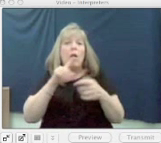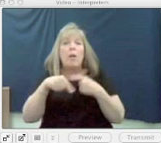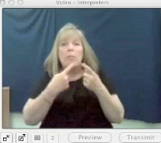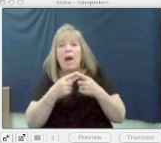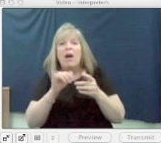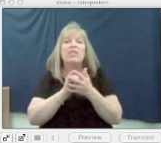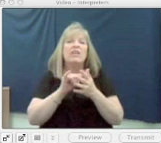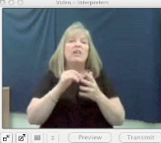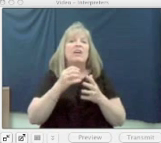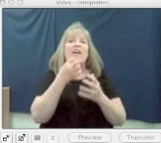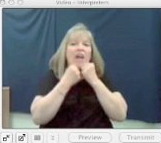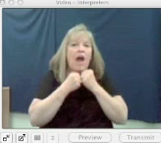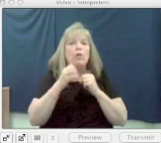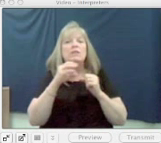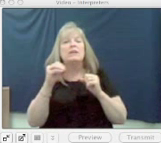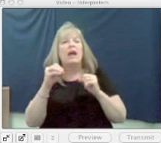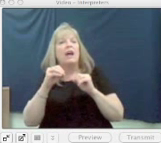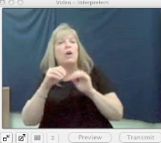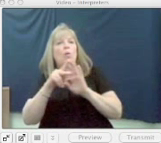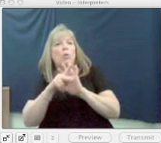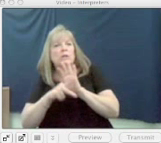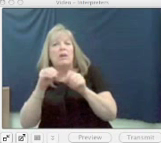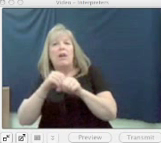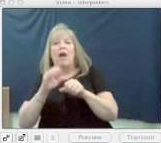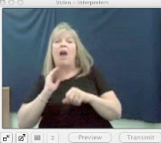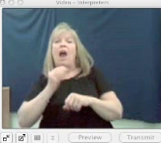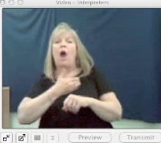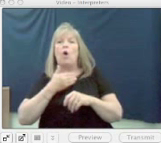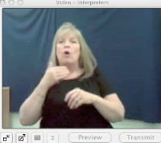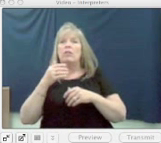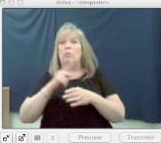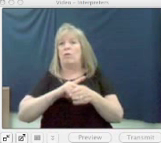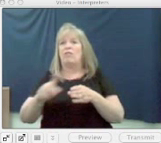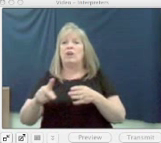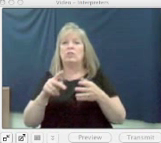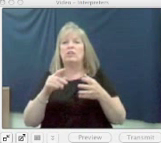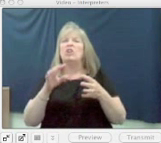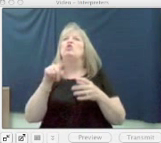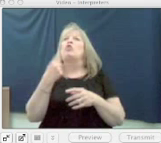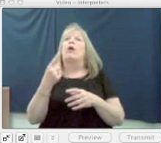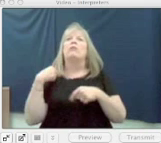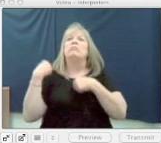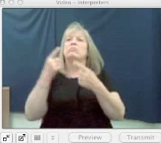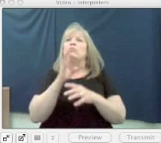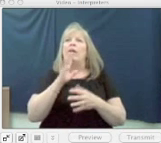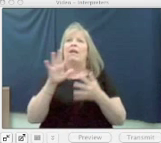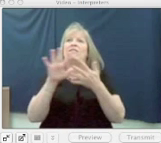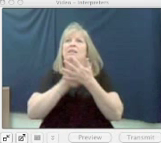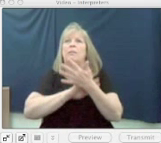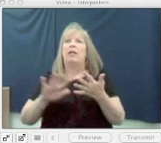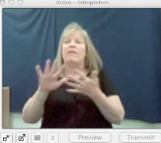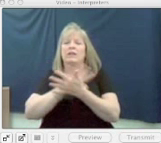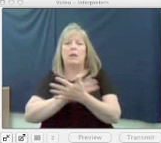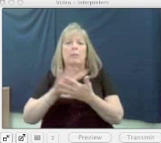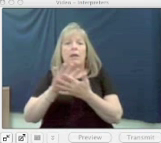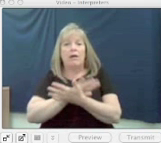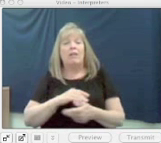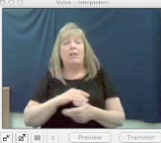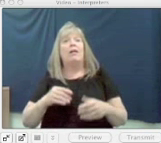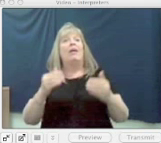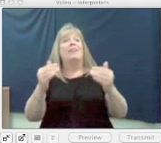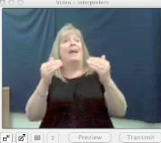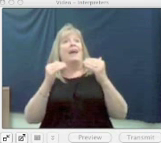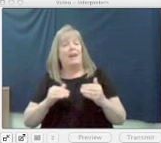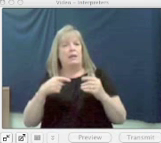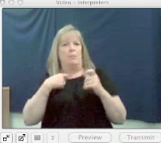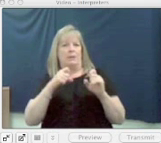very basic ones of invisibility. And we would have to educate our consumers about those responsibilities, about